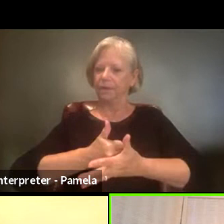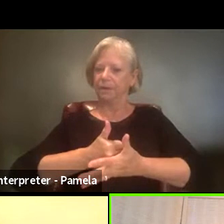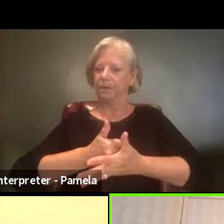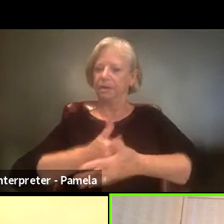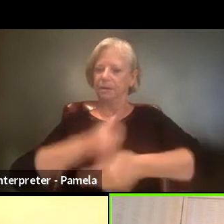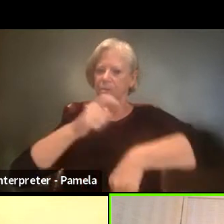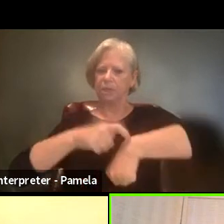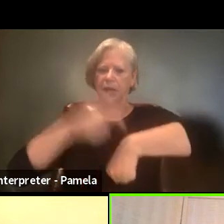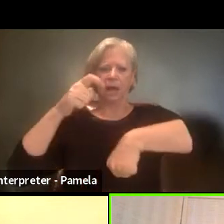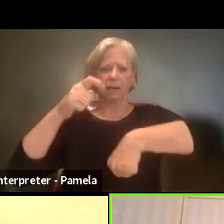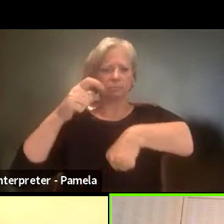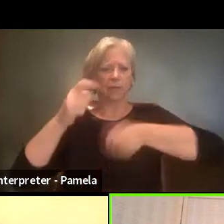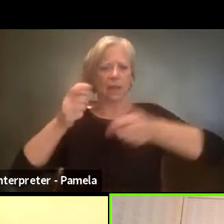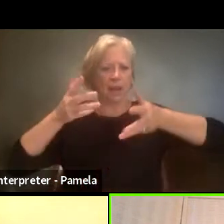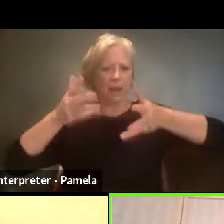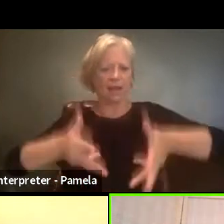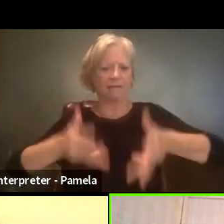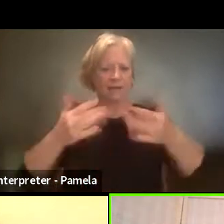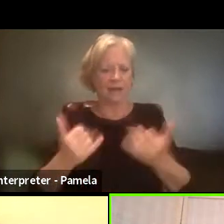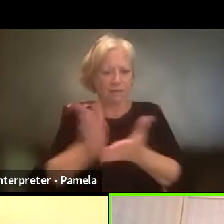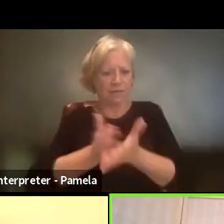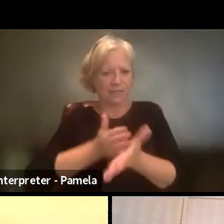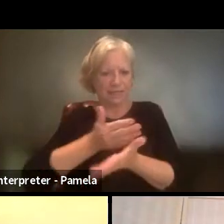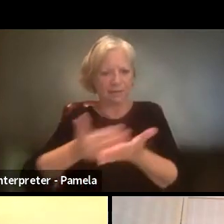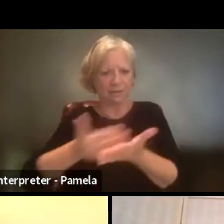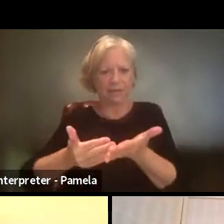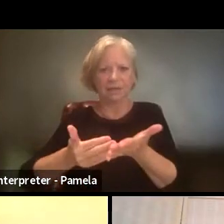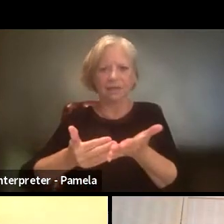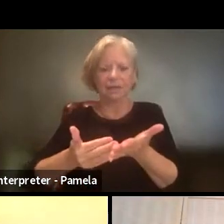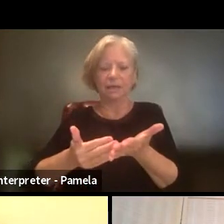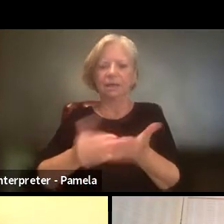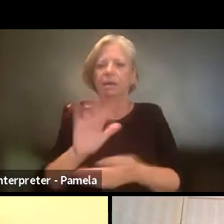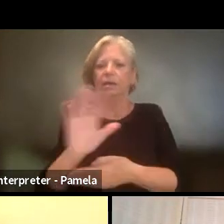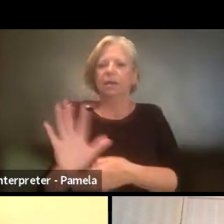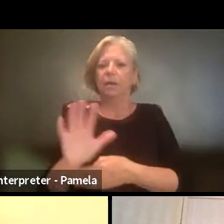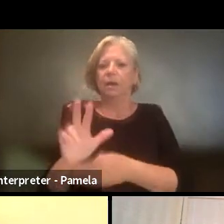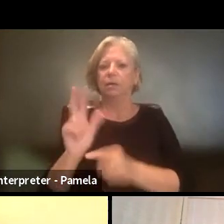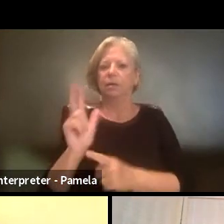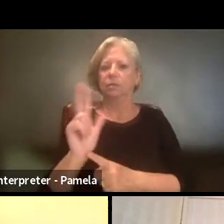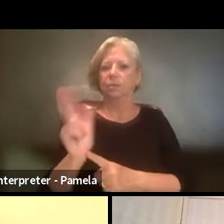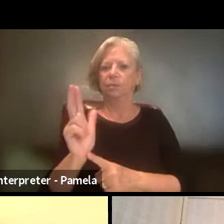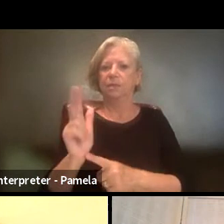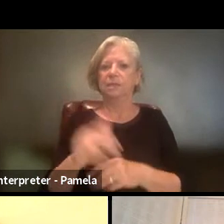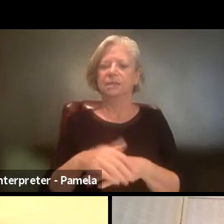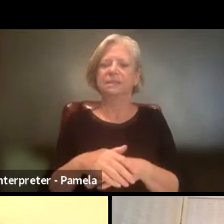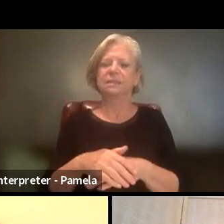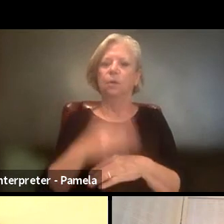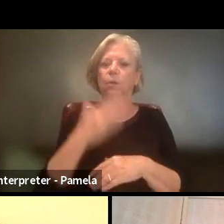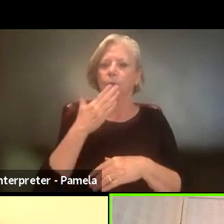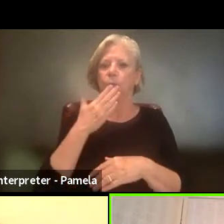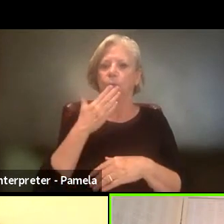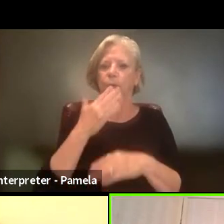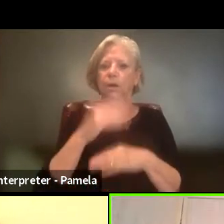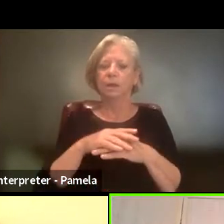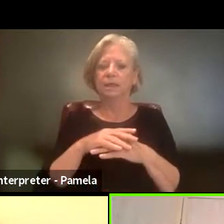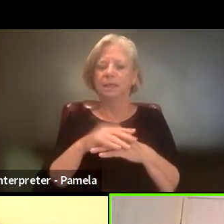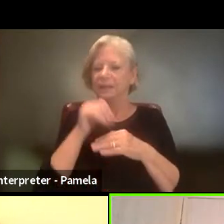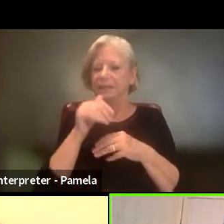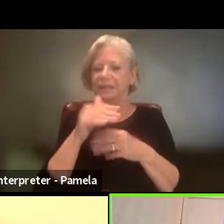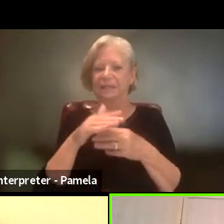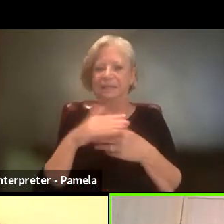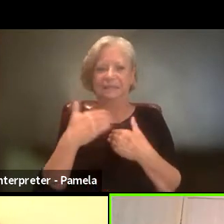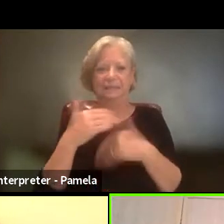how much time do we have left in this segment? We have about 3 minutes. Oh, that's not very much